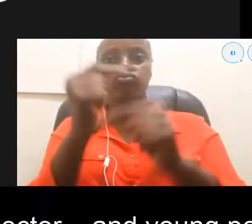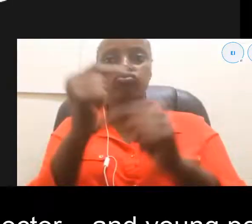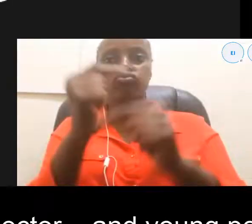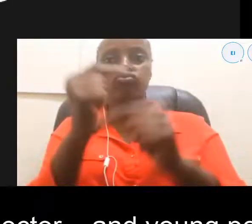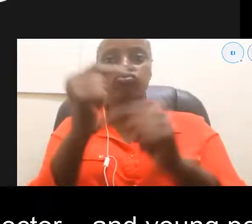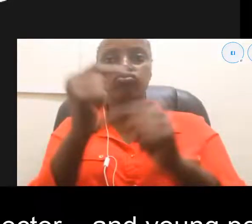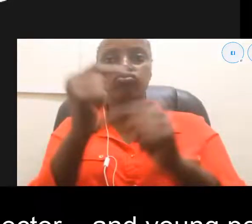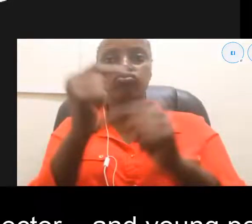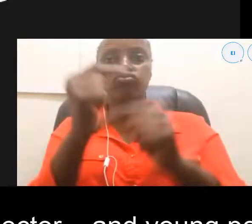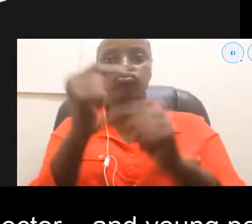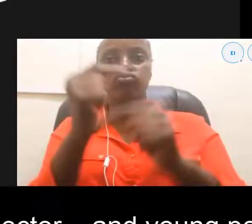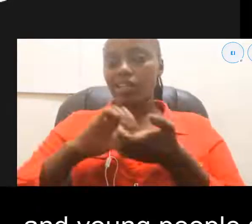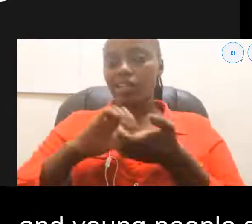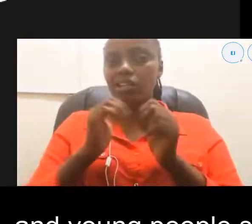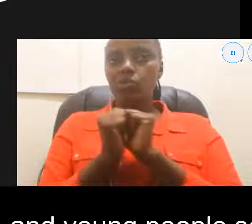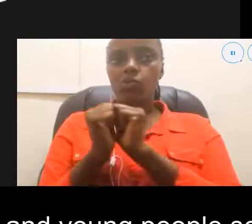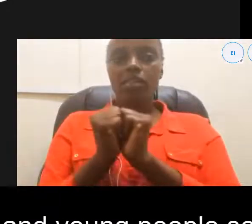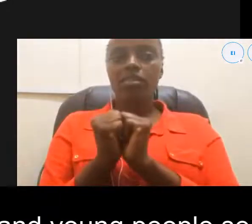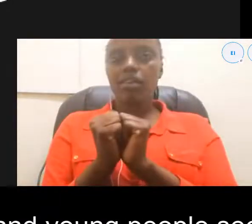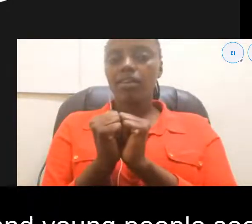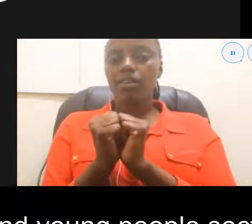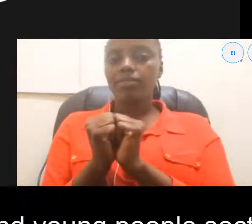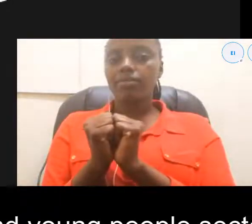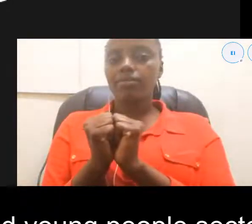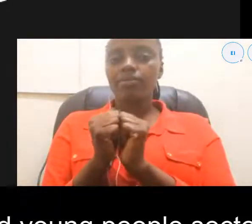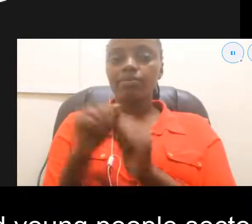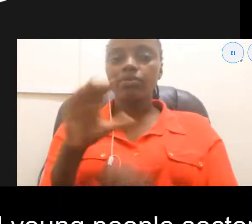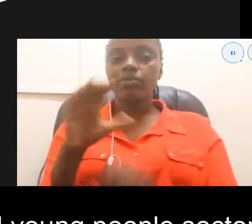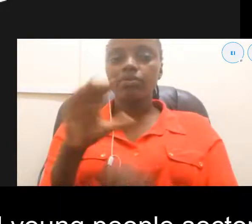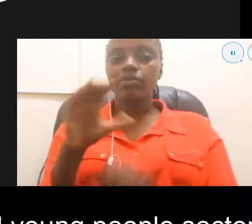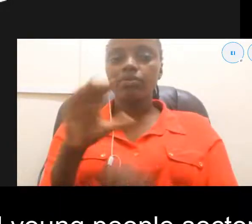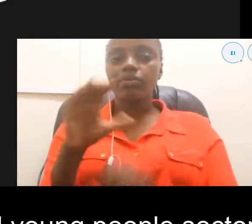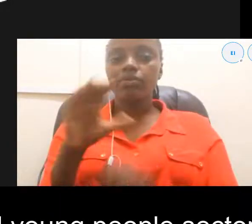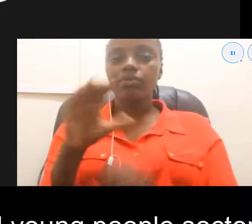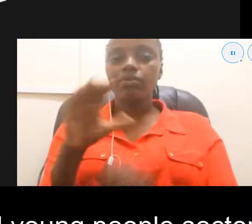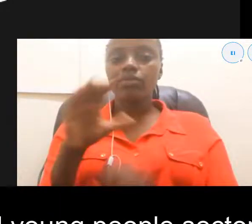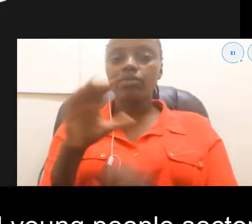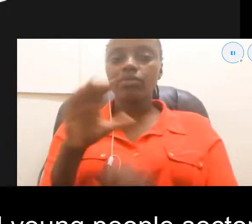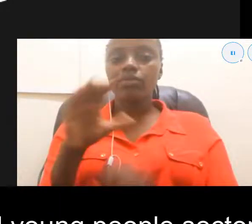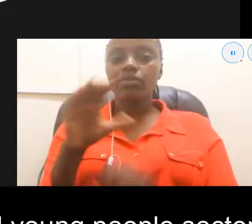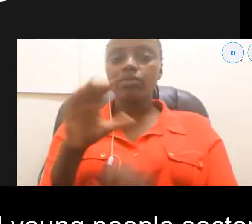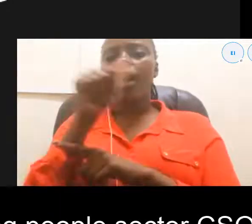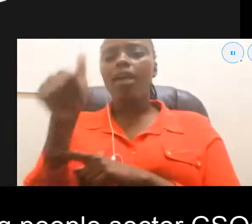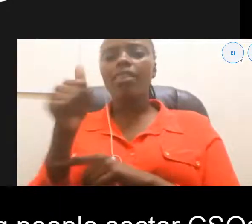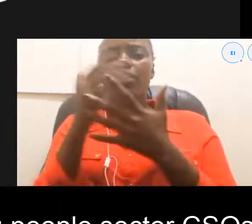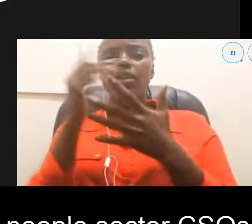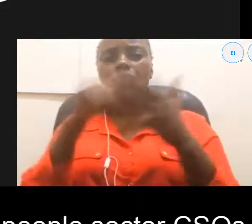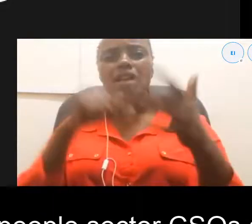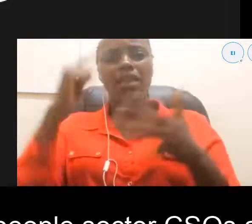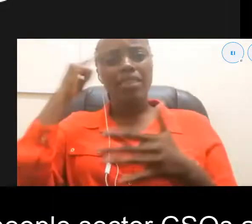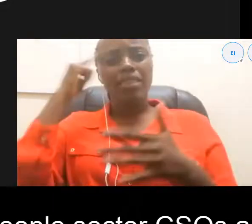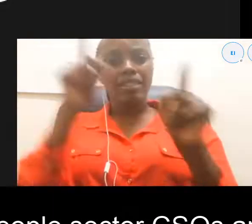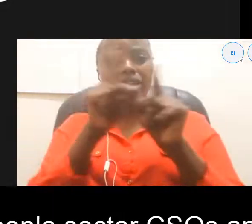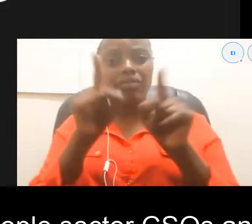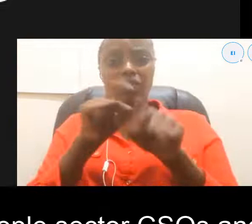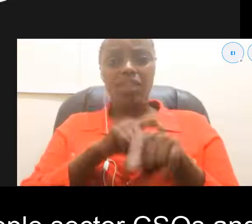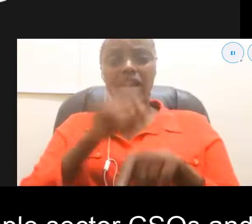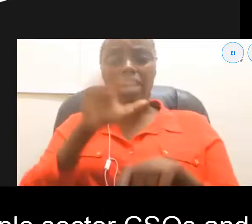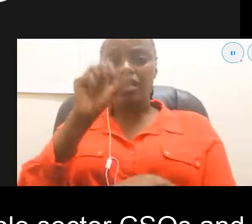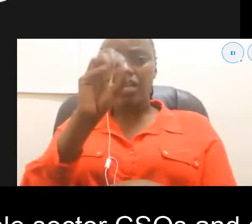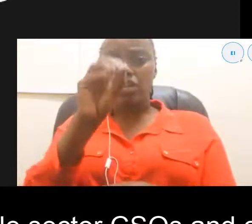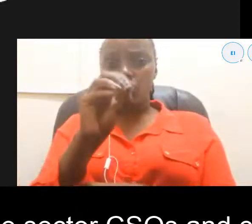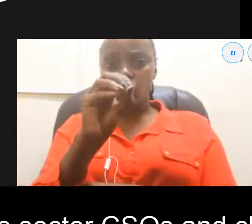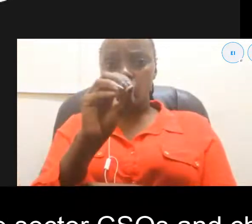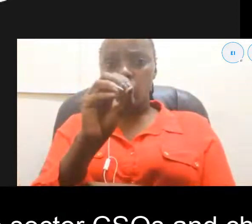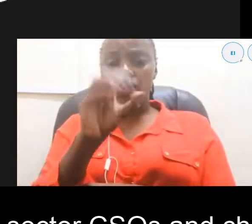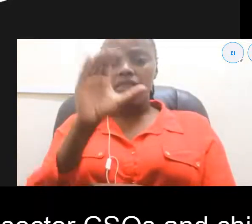engage with the commission itself. But also the other thing is that I think even as a CSO, the